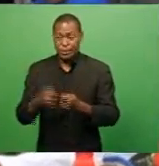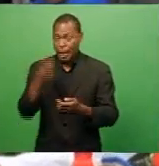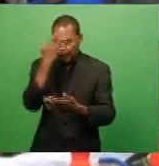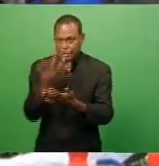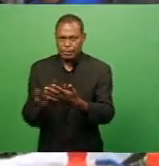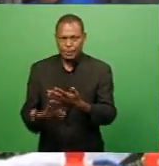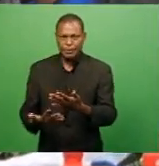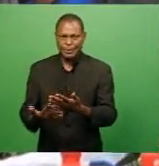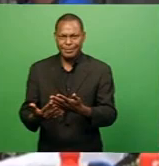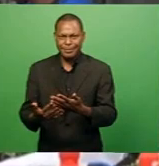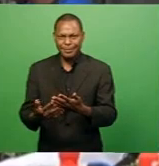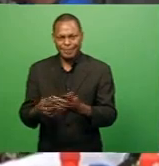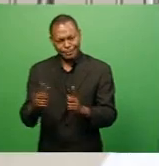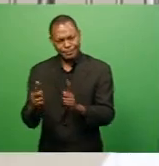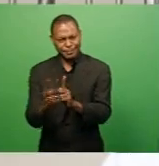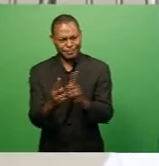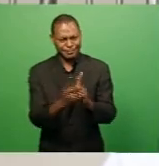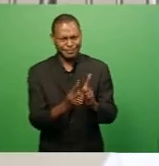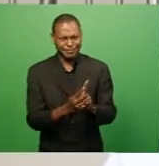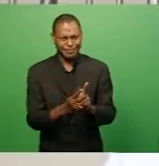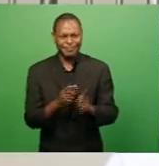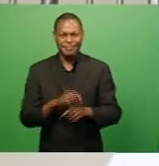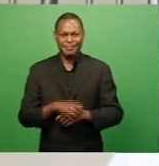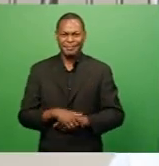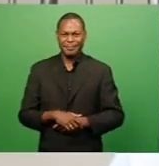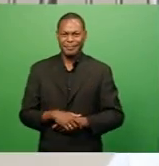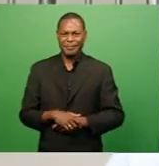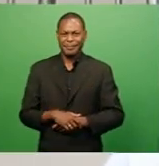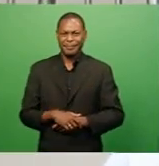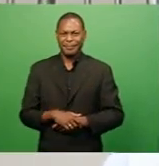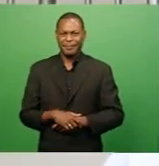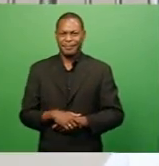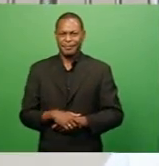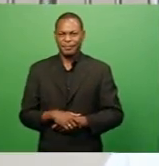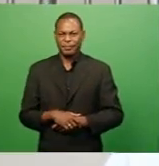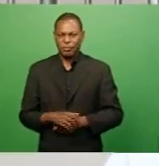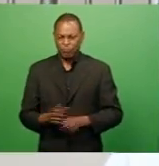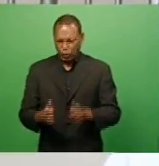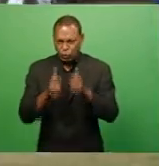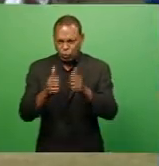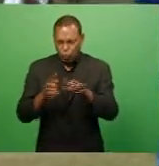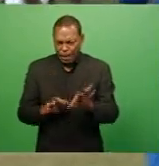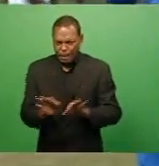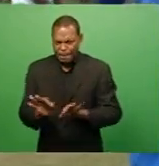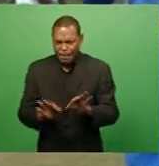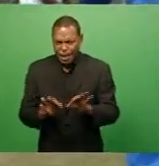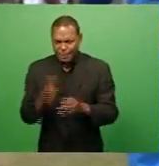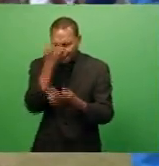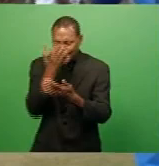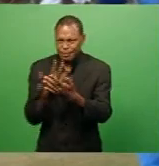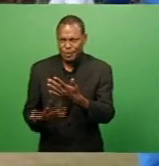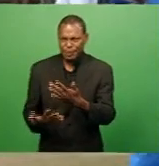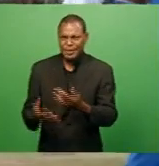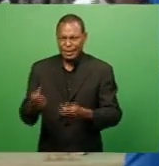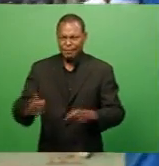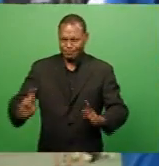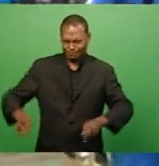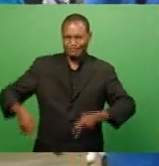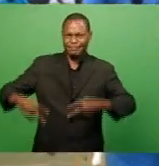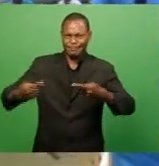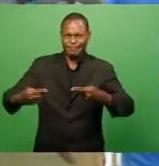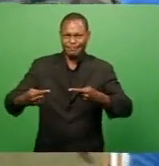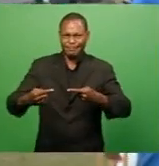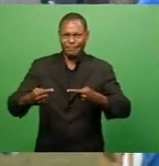the Namuka team. This has been a good learning experience for us. Competing with some of the big